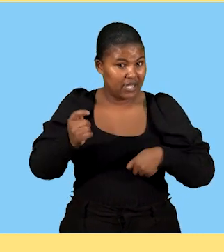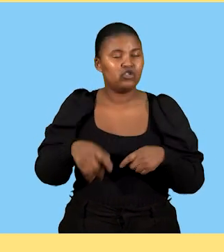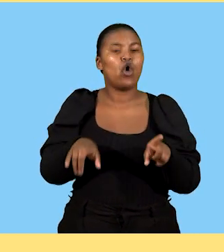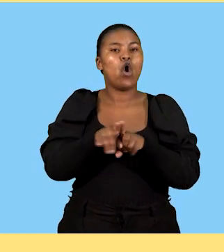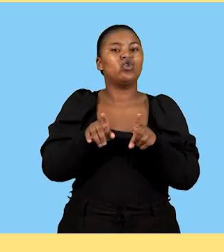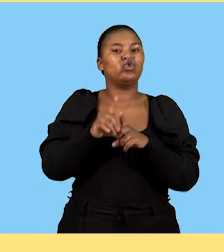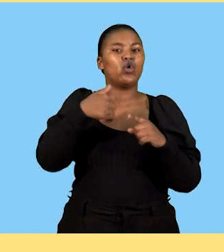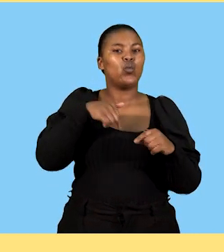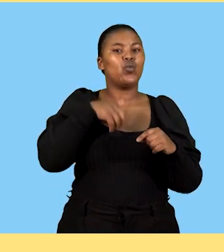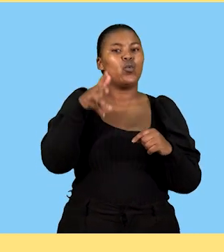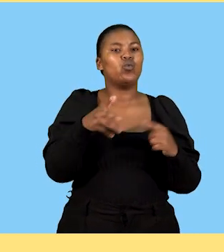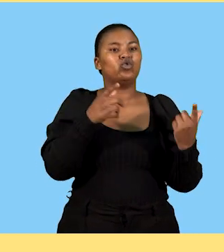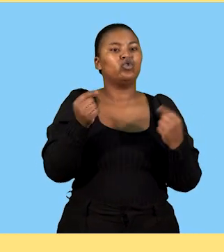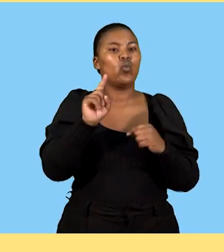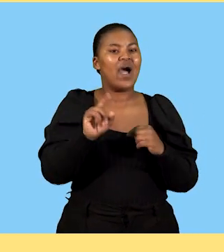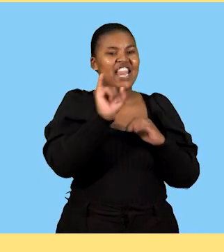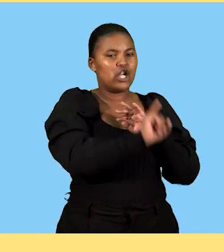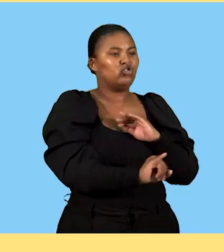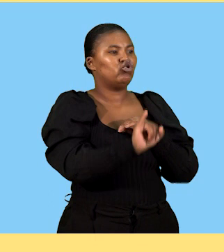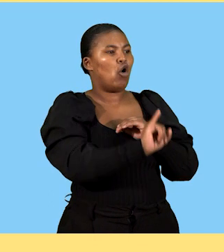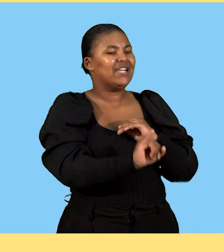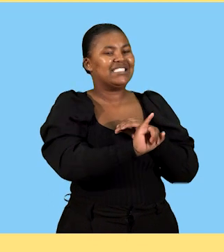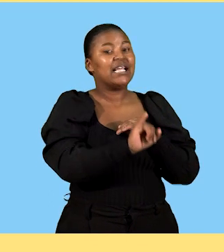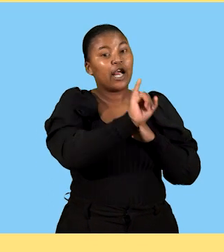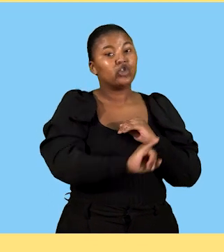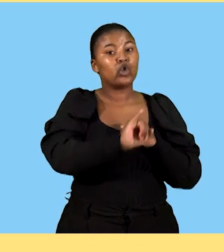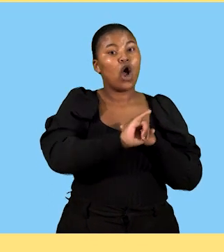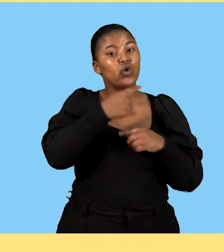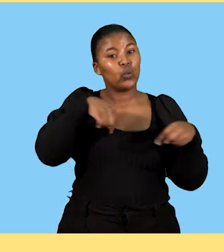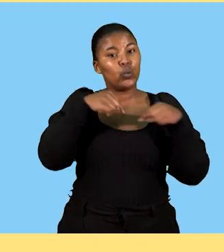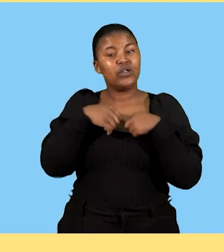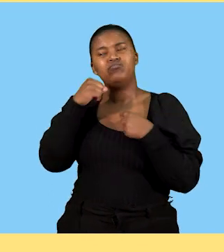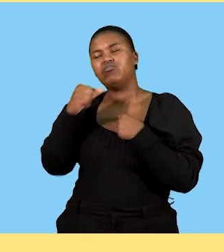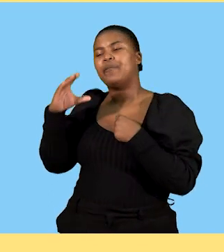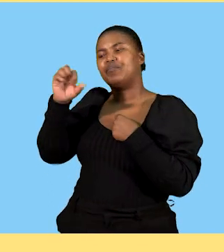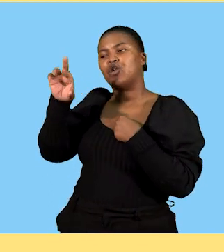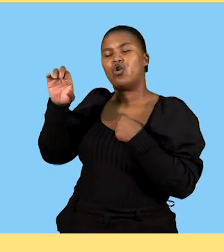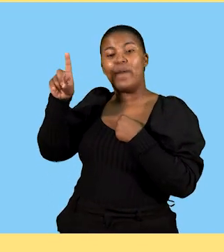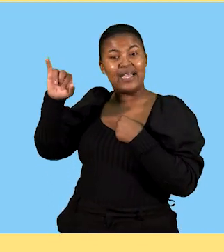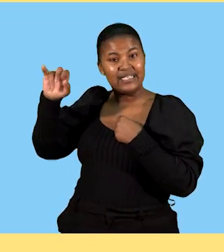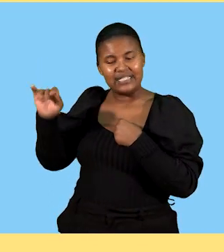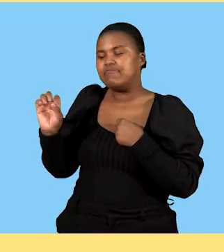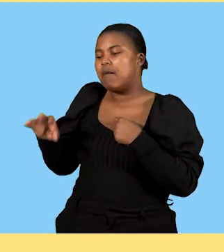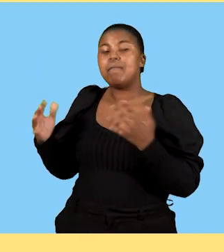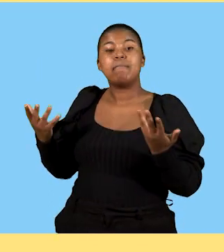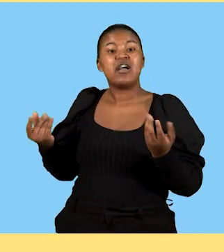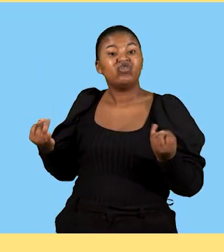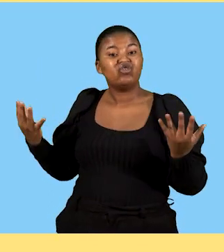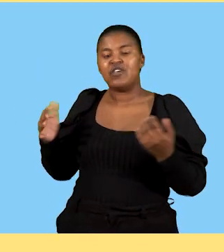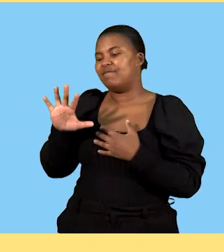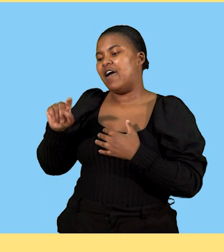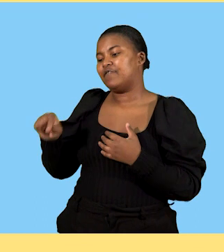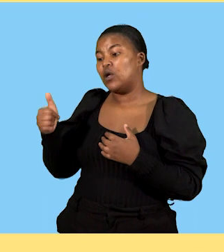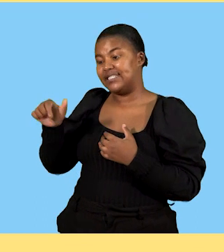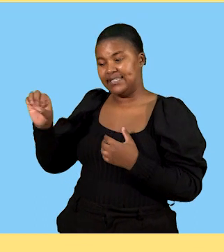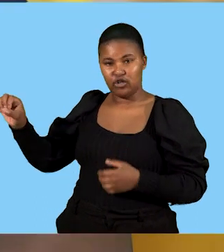And we will now come to insurance, and then we will now say insurance is credited, and then we say 5,600. You have